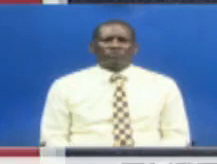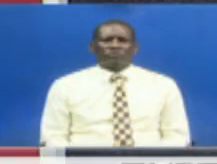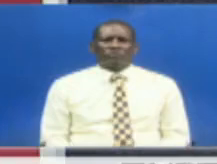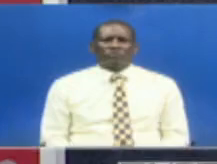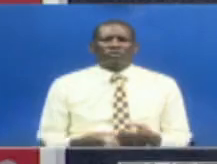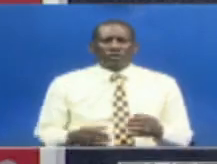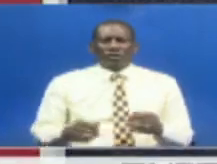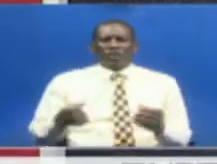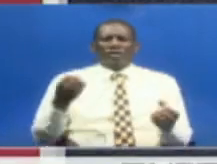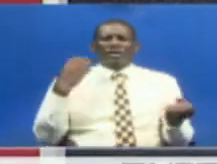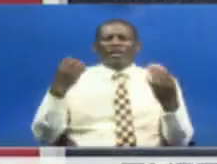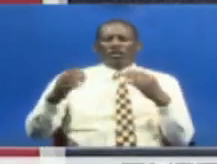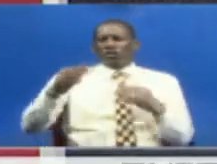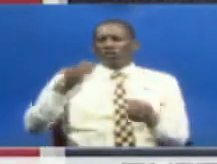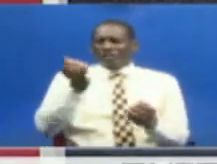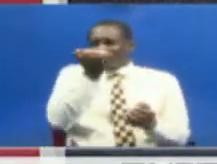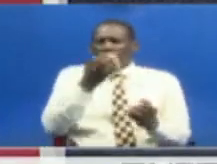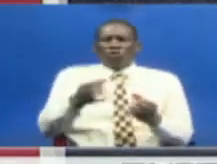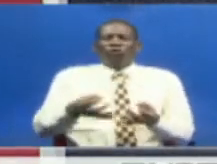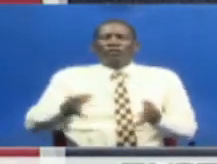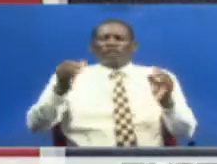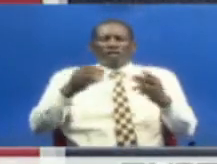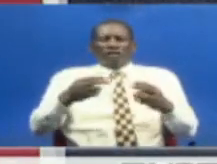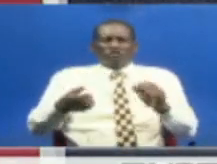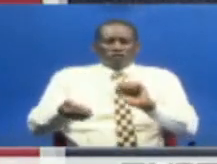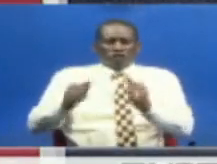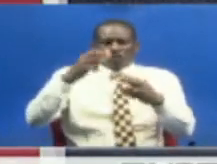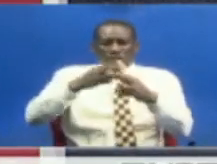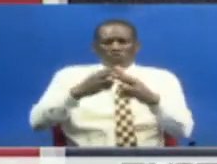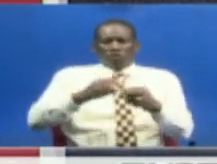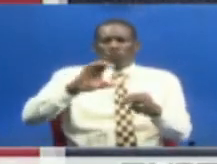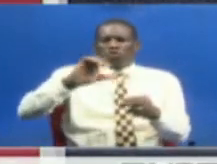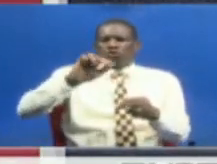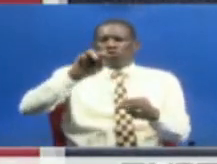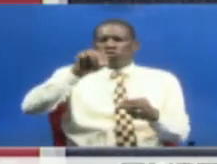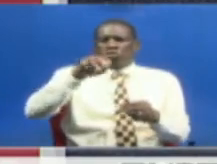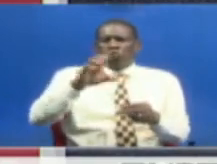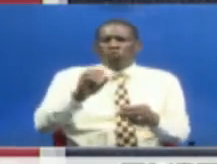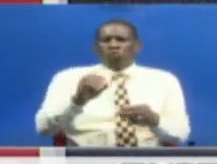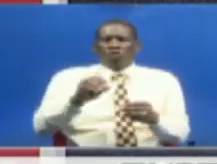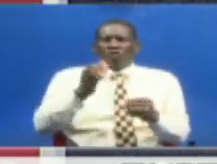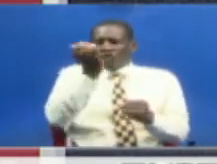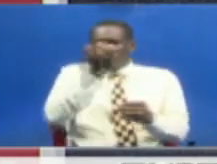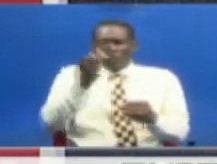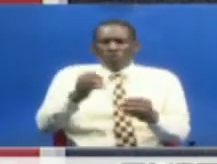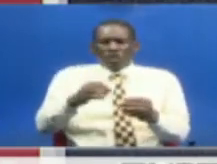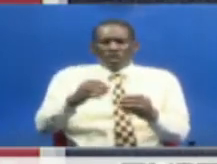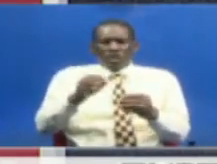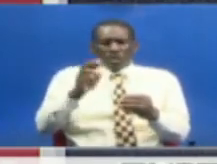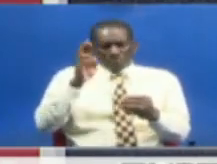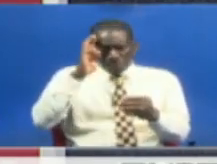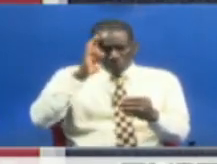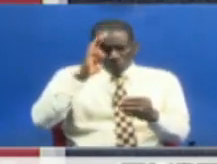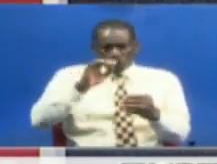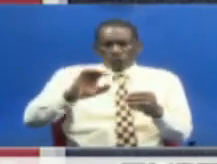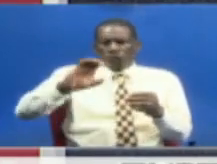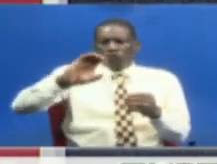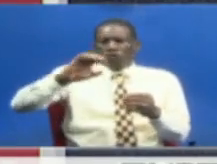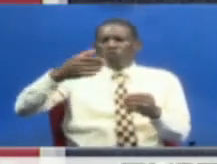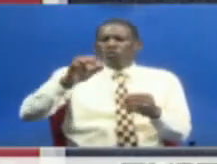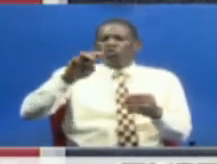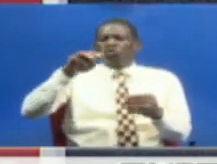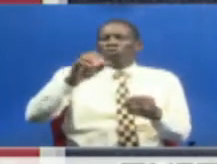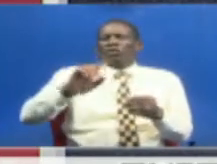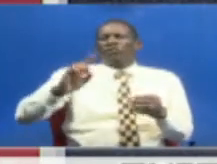Now, the Kericho Green Stadium has been officially renamed the Kiprugut Chumo Stadium in honor of the late Kiprugut Chumo, who was the first Kenyan to win an Olympic medal